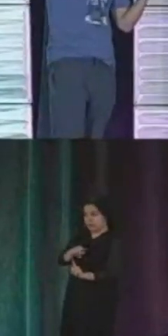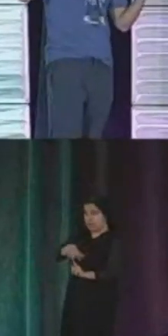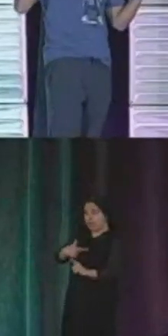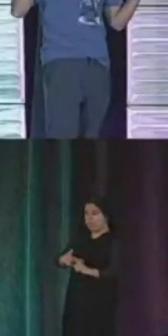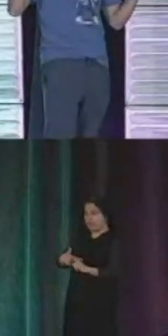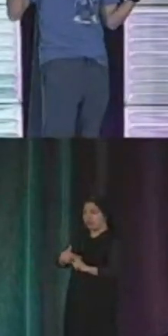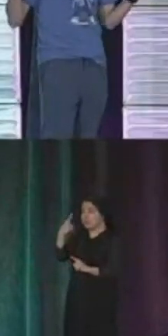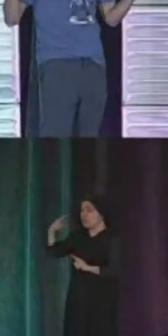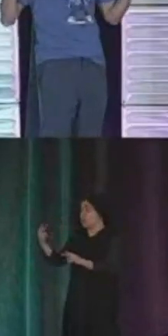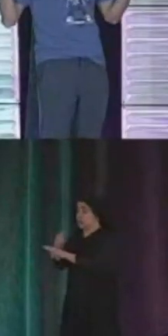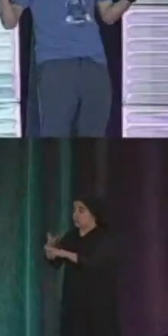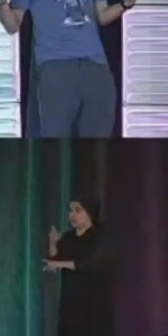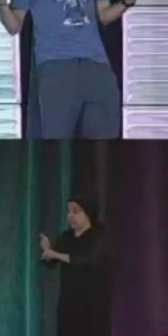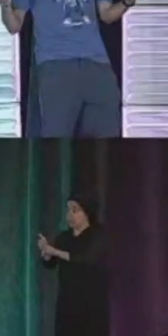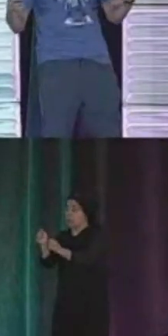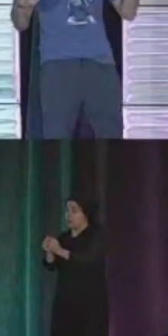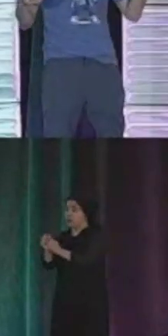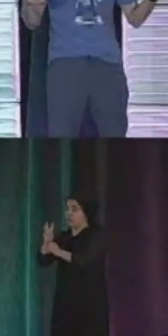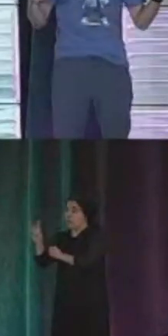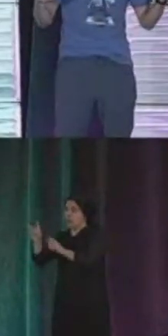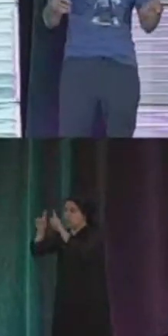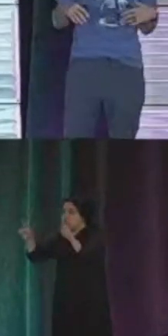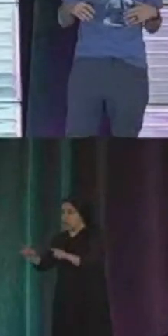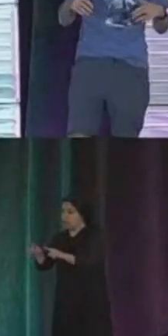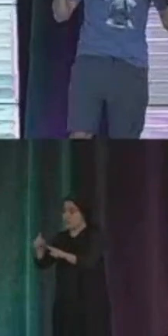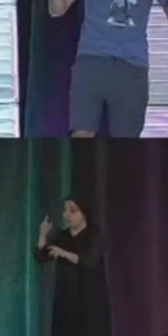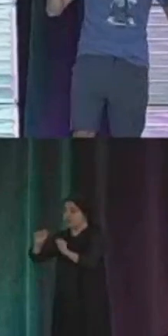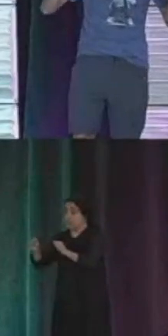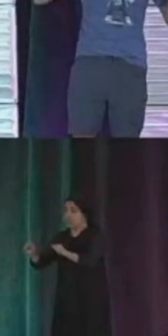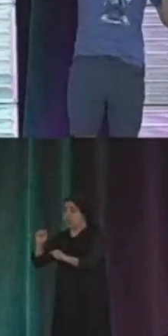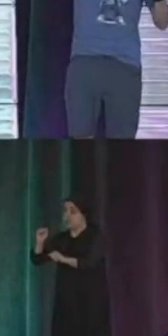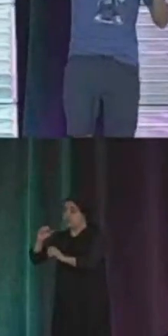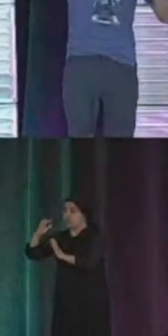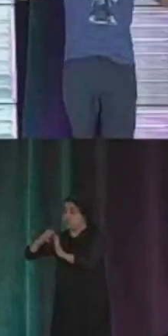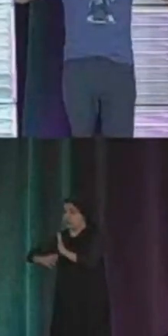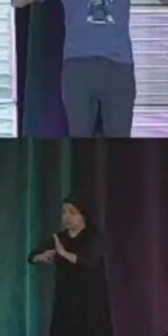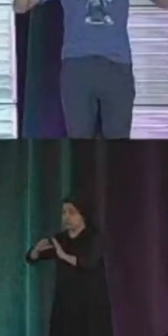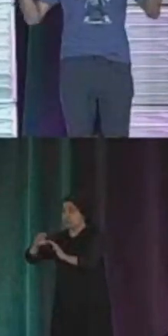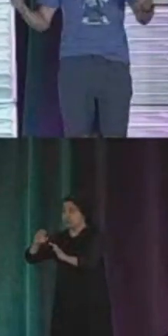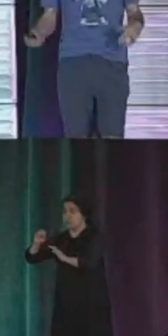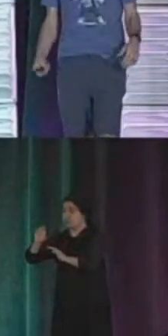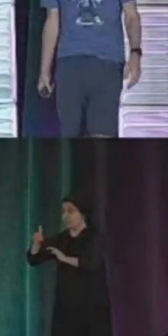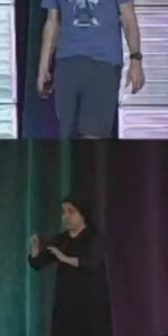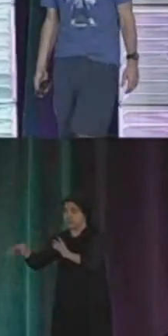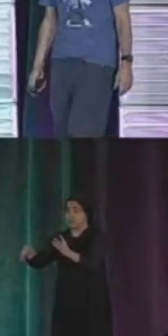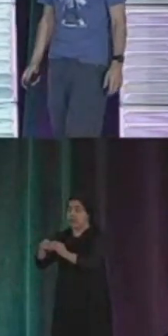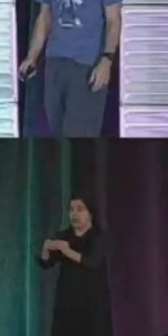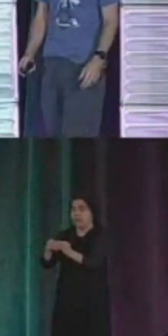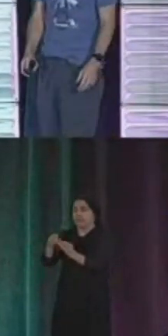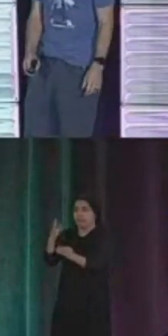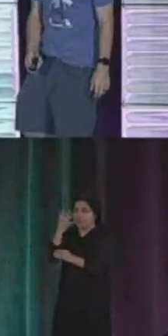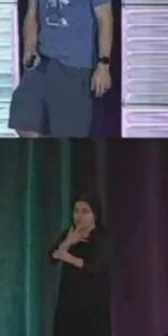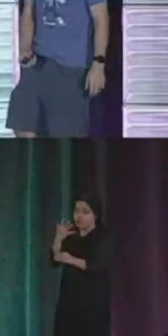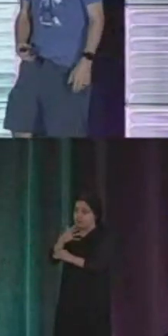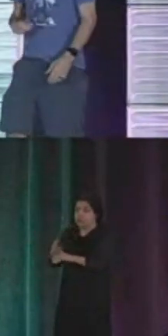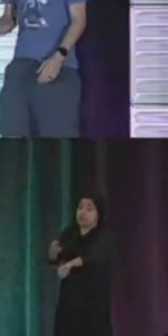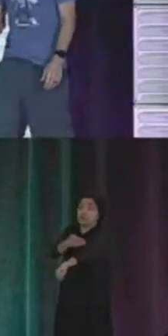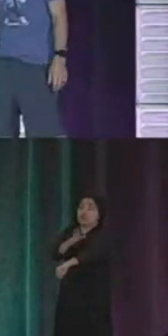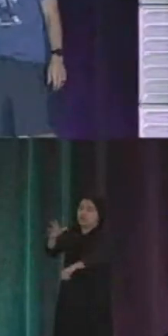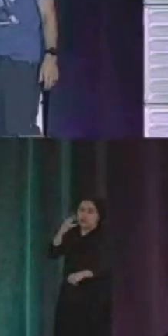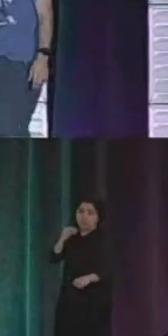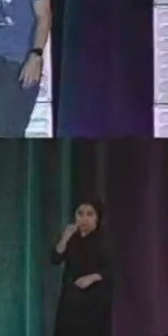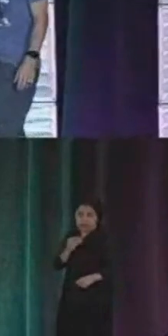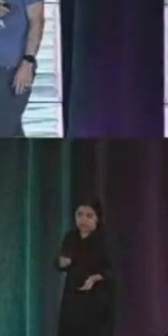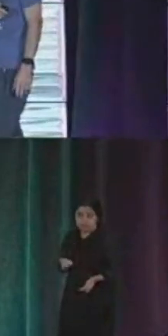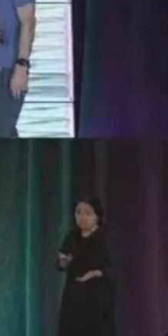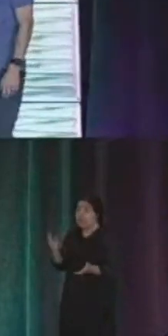for users with browsers capable of certain things like scripting, we will add features that make the experience better.